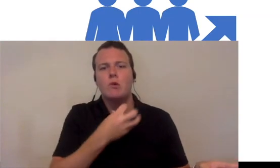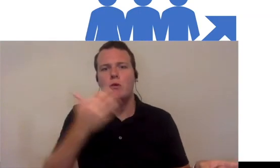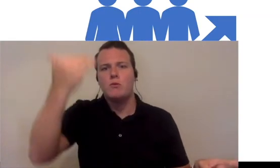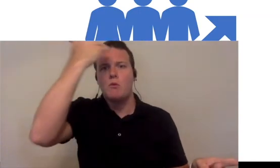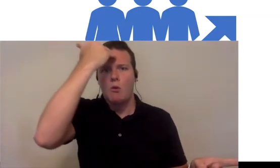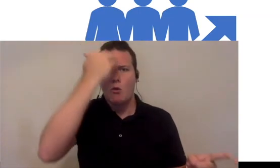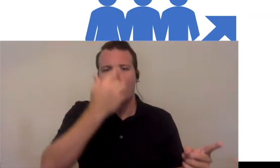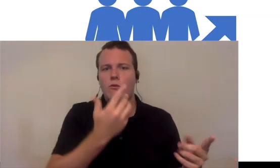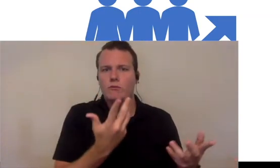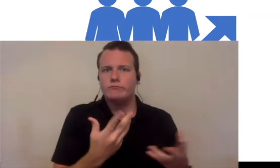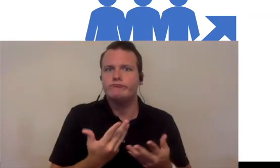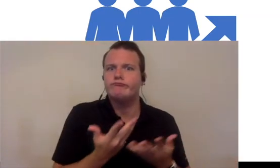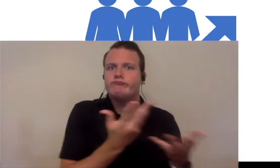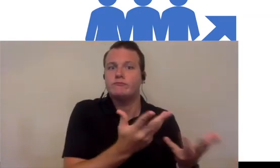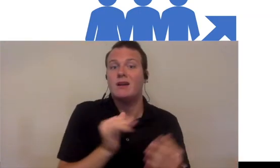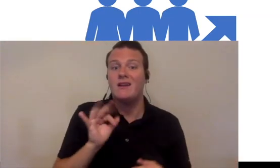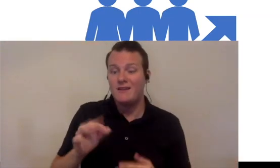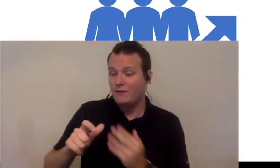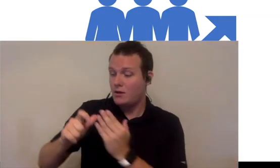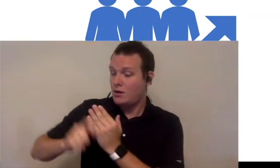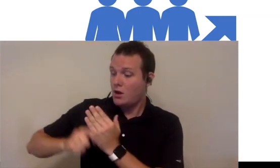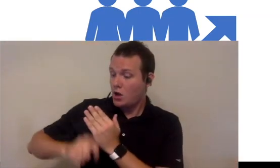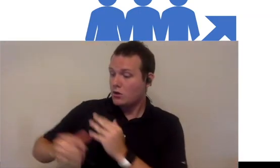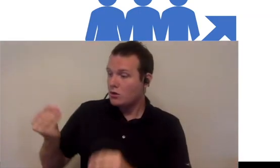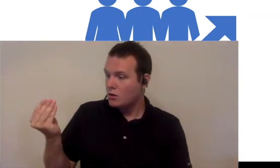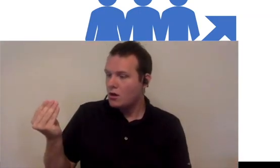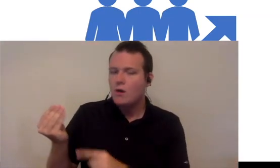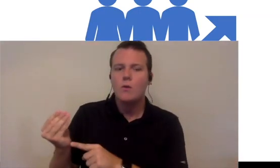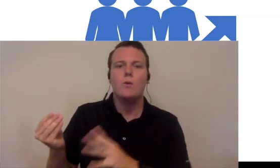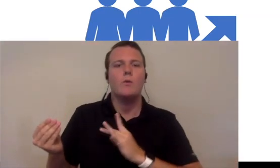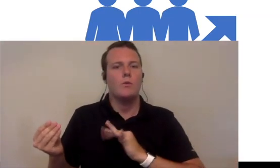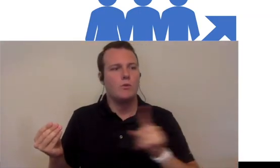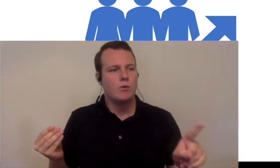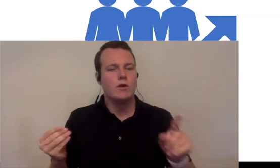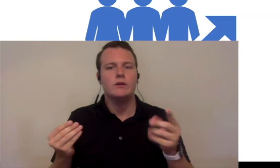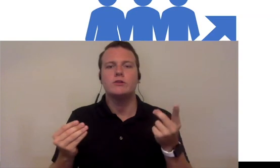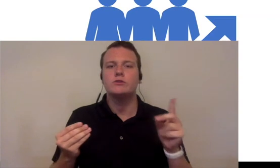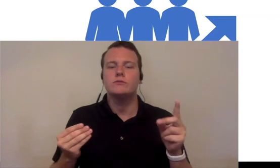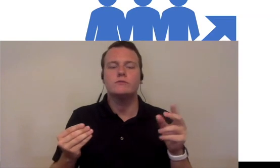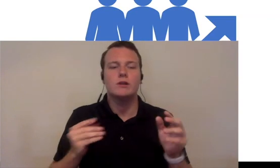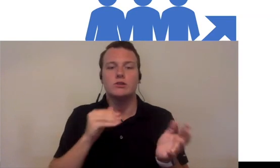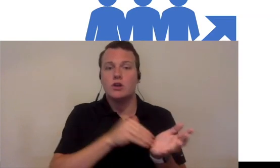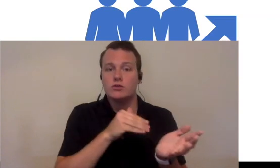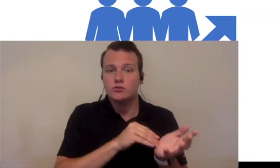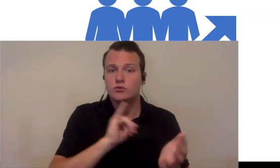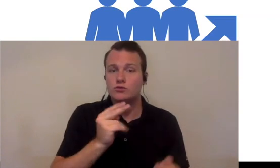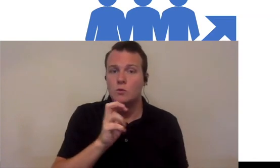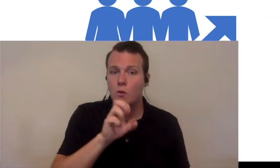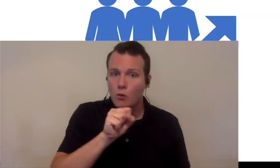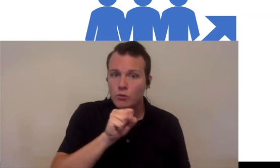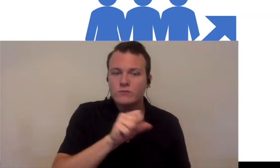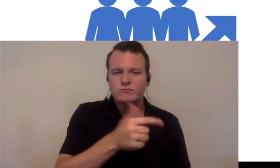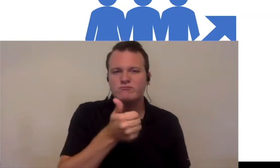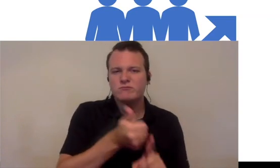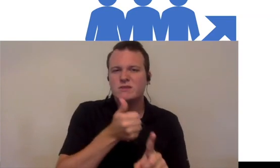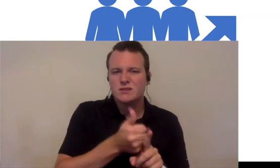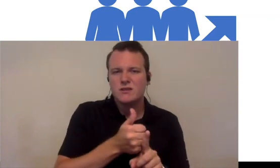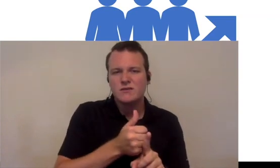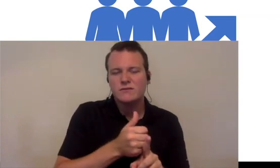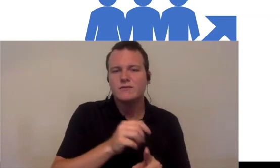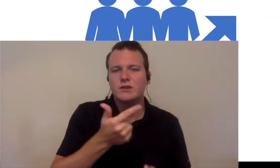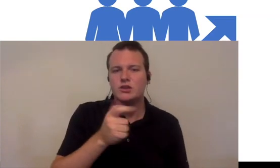that you think this would be great for Dr. Jones, who's a gerontologist, this is something on balance